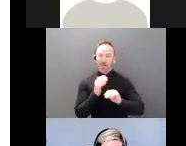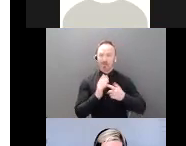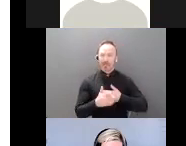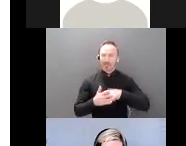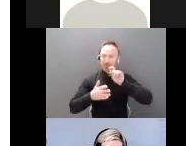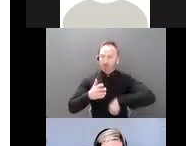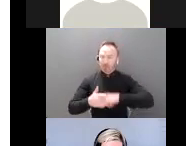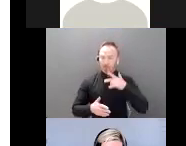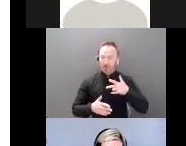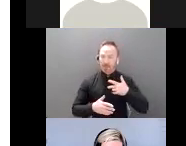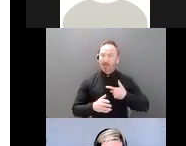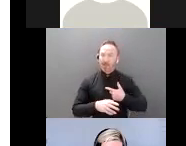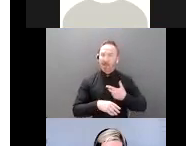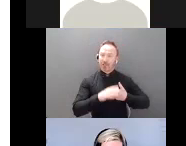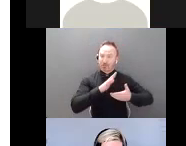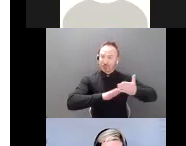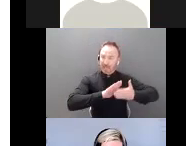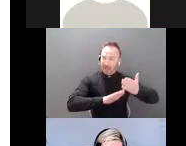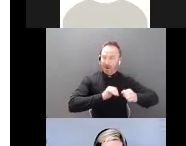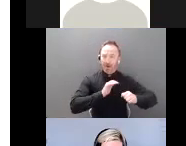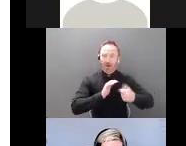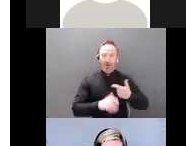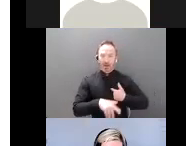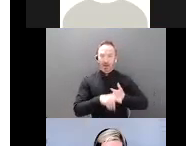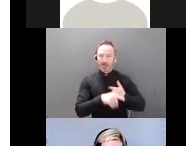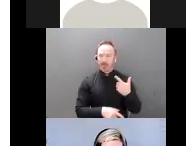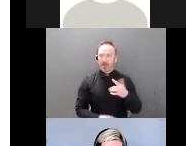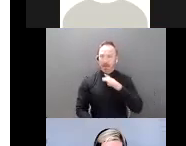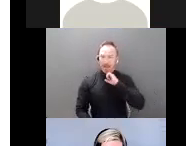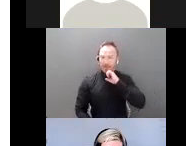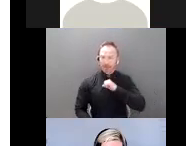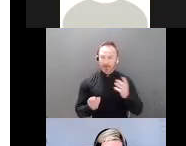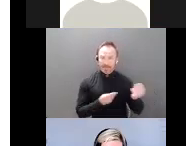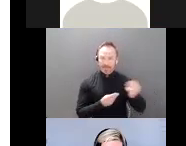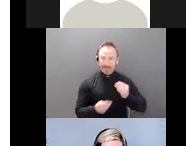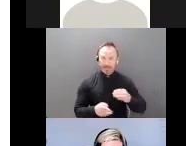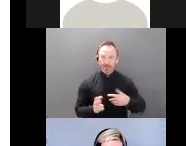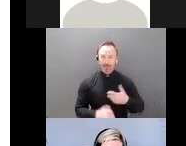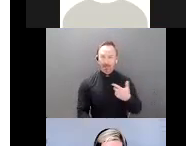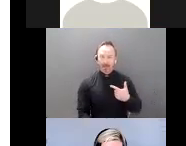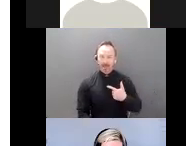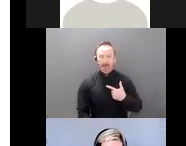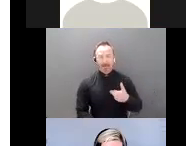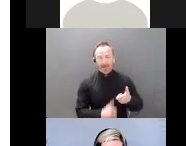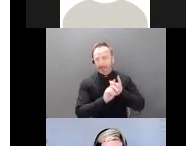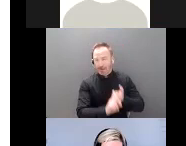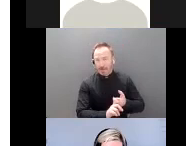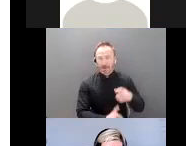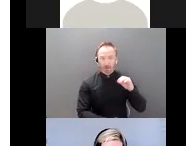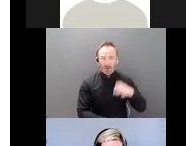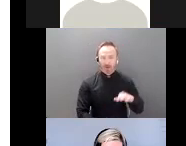mediation and my dear friend and colleague Elizabeth Sterrett, she wrote this curriculum using the insight